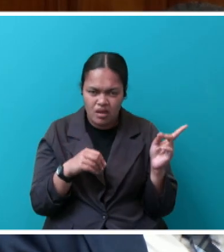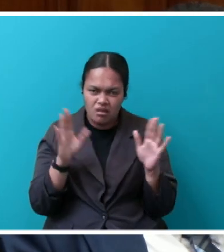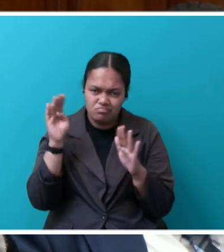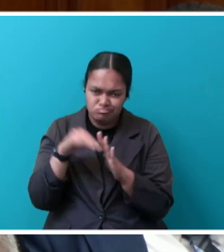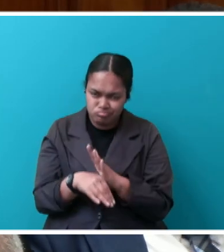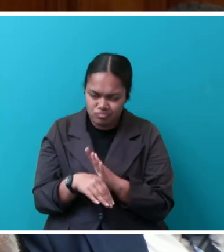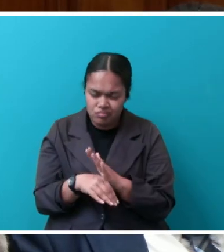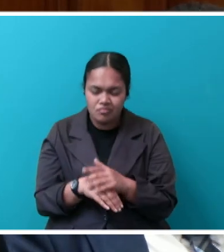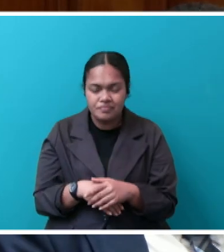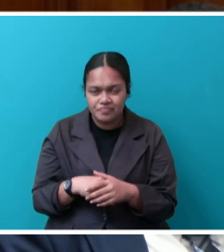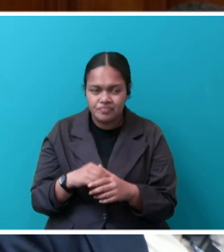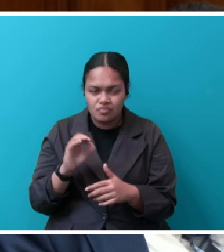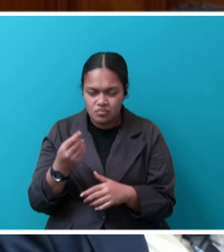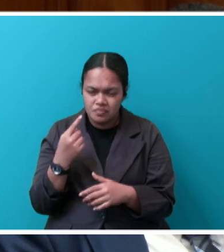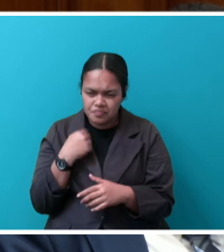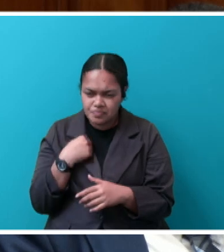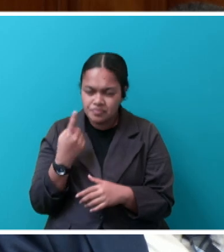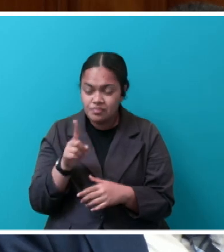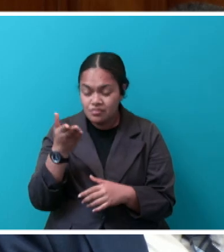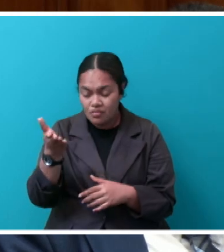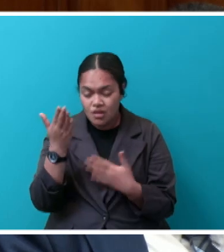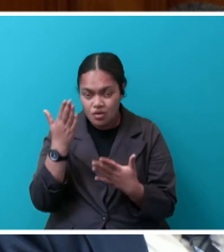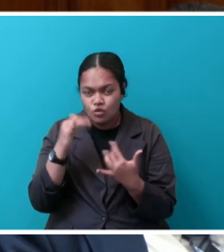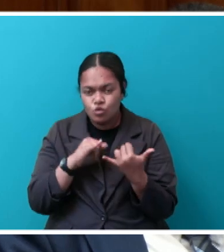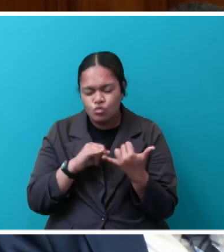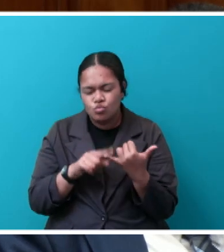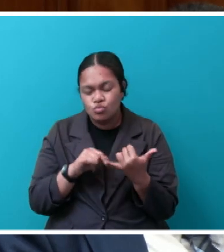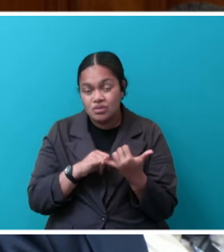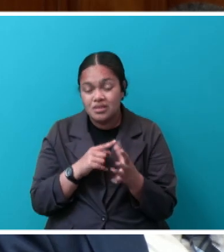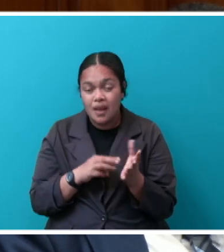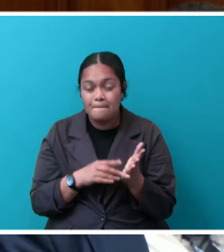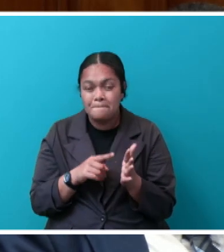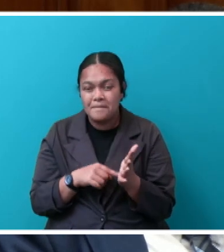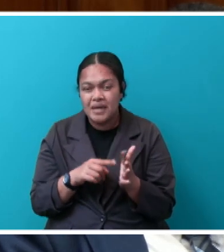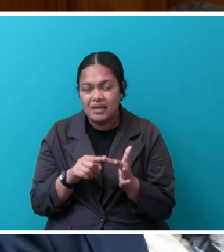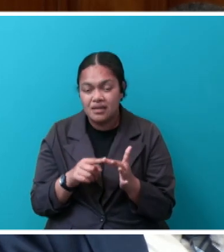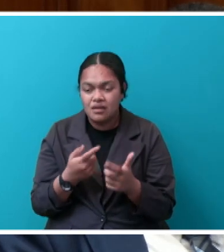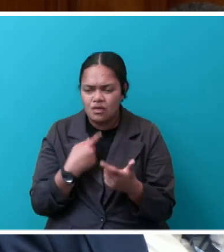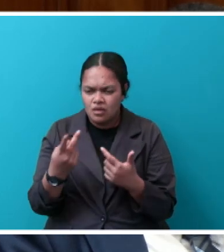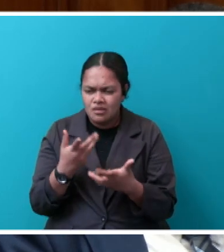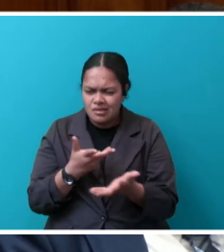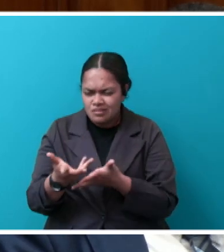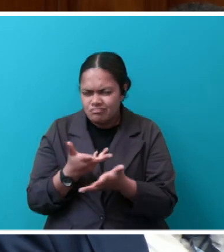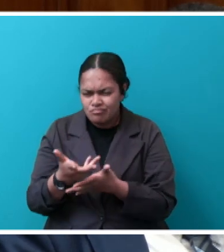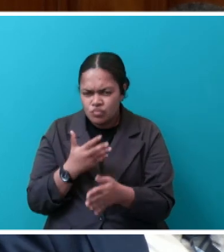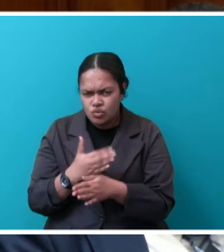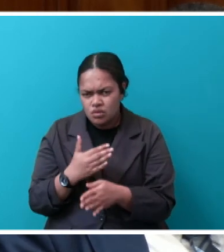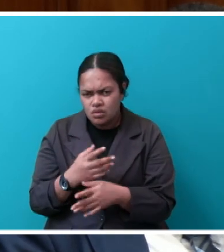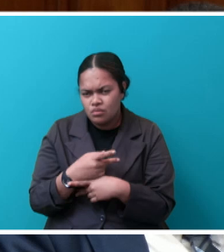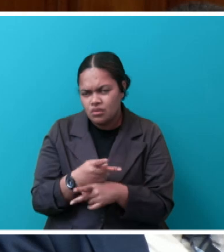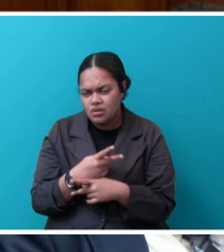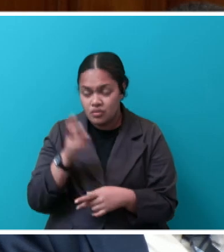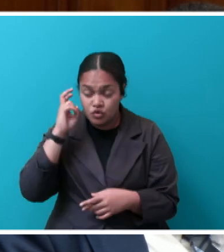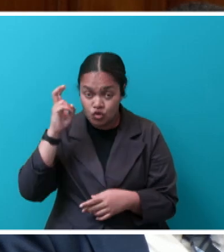Mr. Usamate and I worked together at the, Honorable Usamate and I worked together at the National Productivity and Training Center